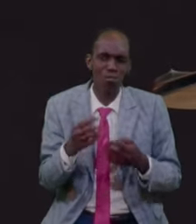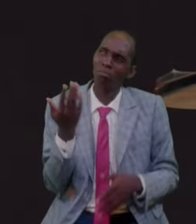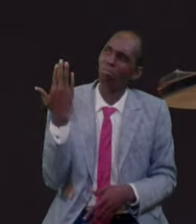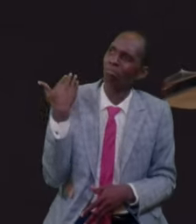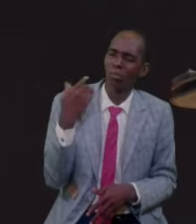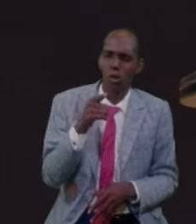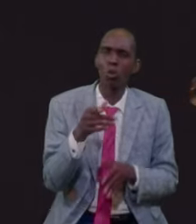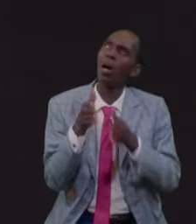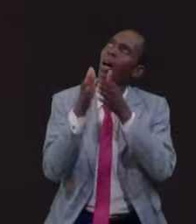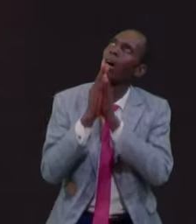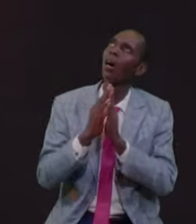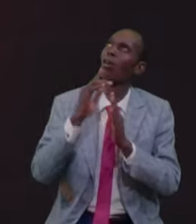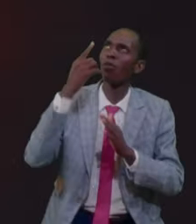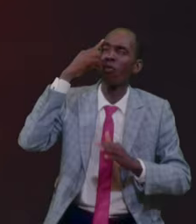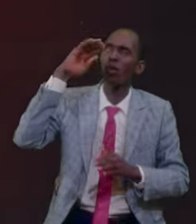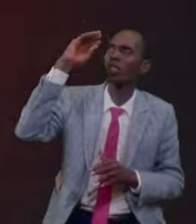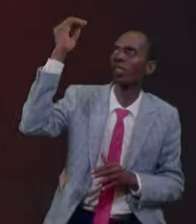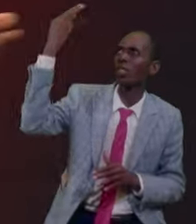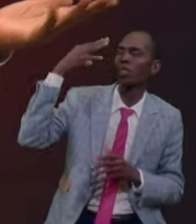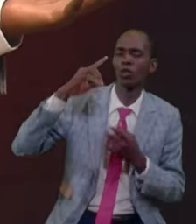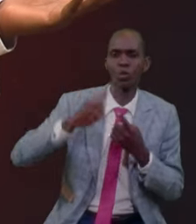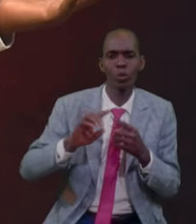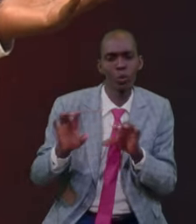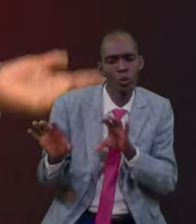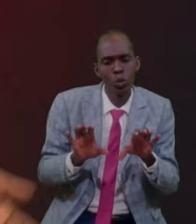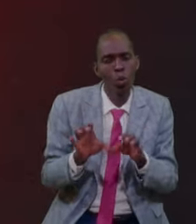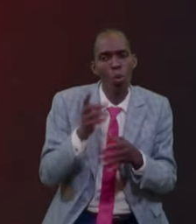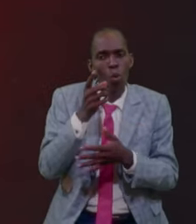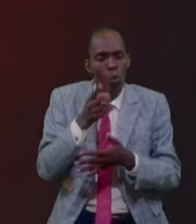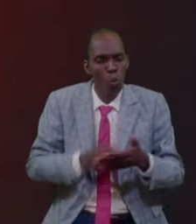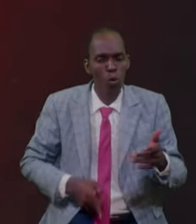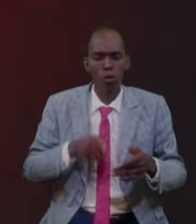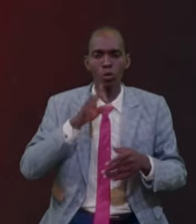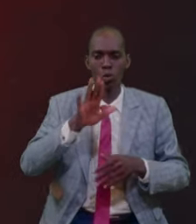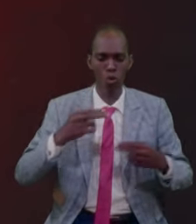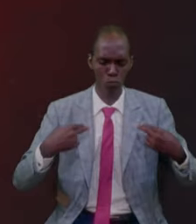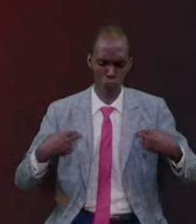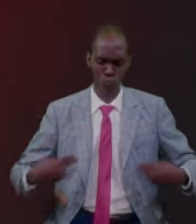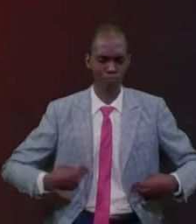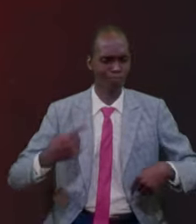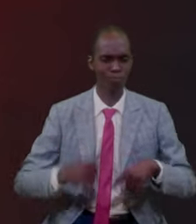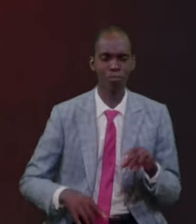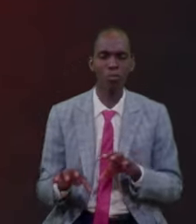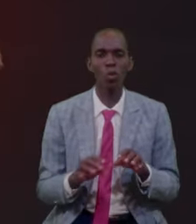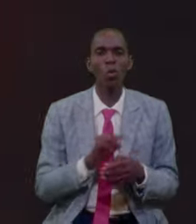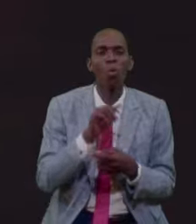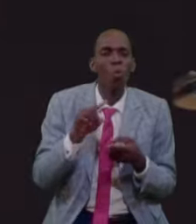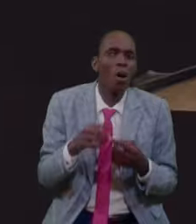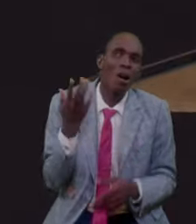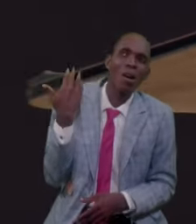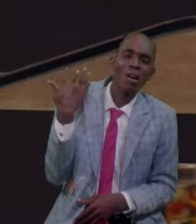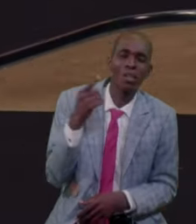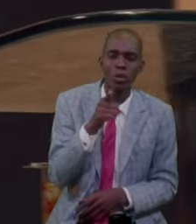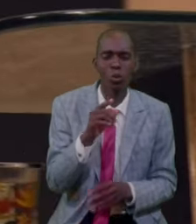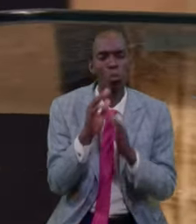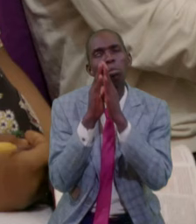do what you need to do beyond your human strength? When last did you pray